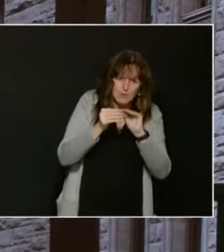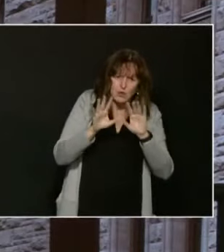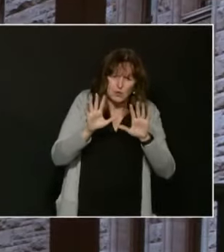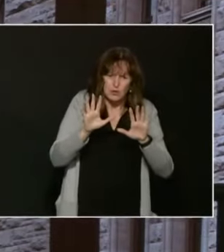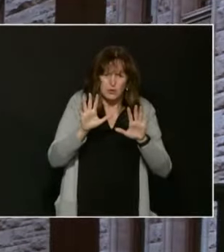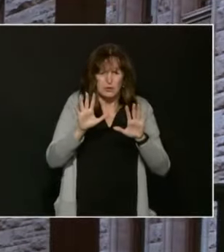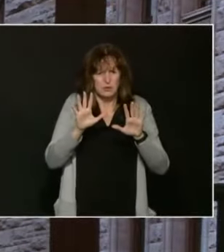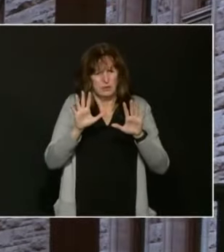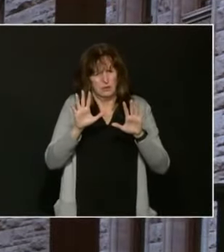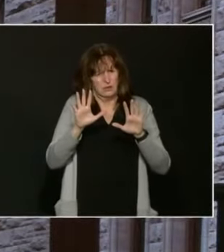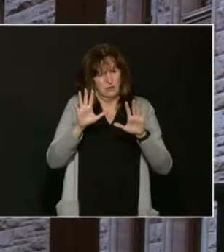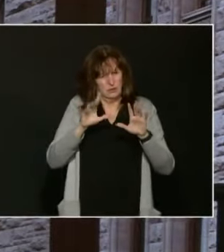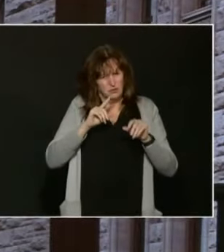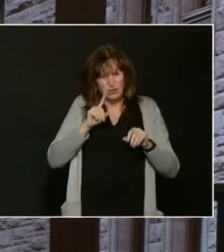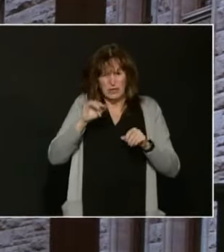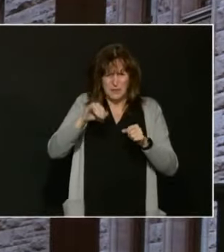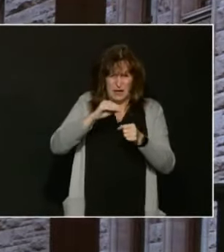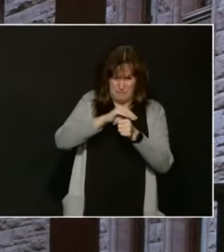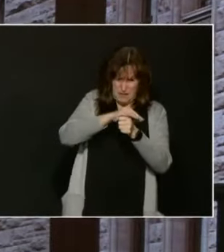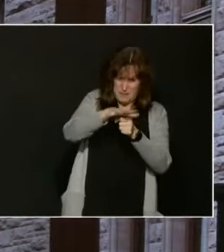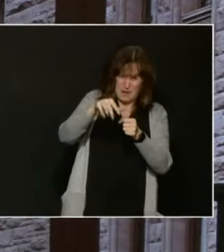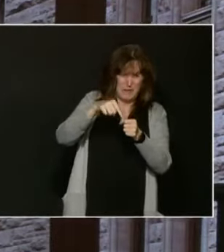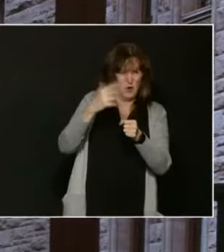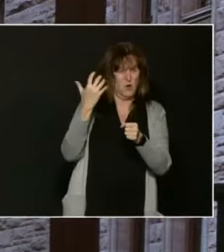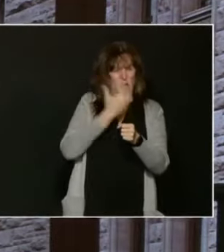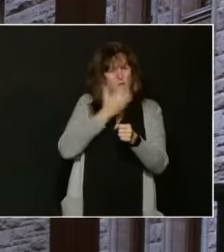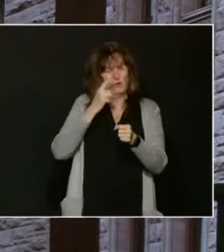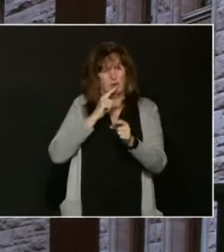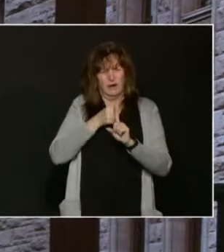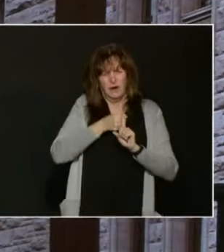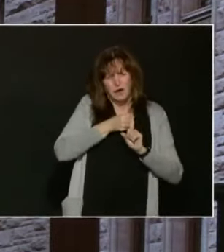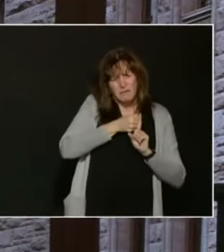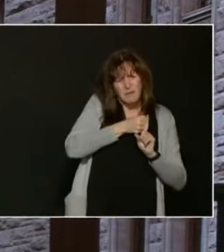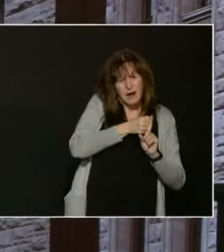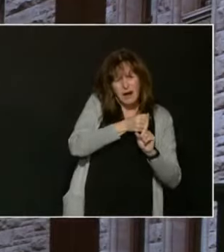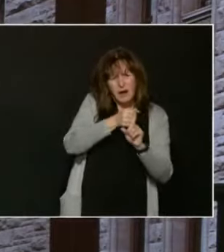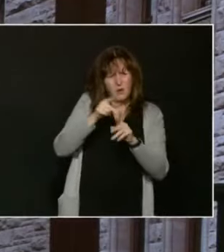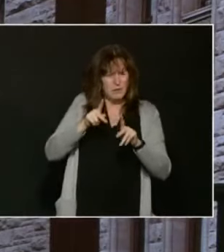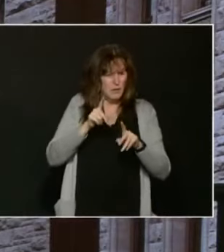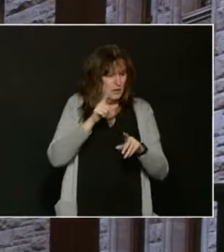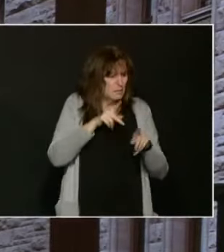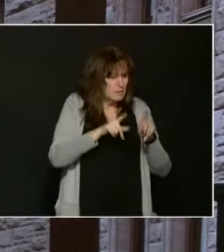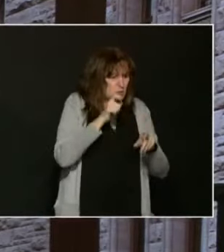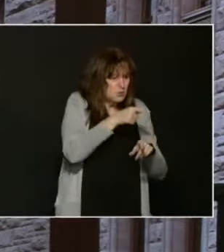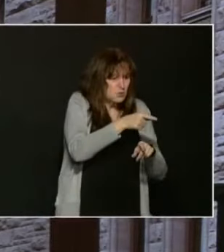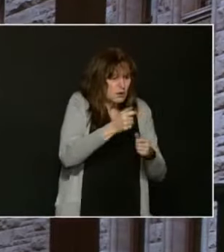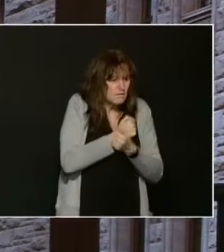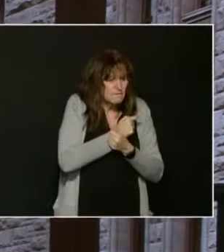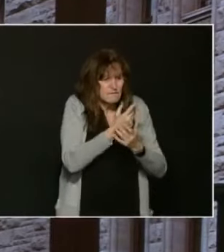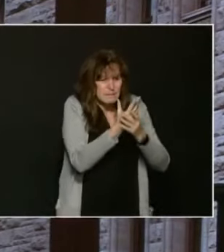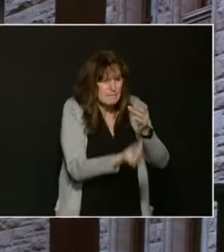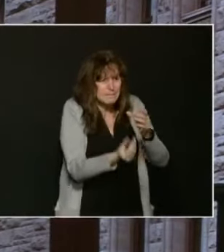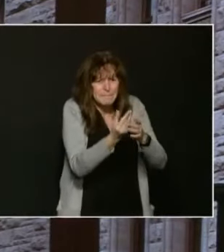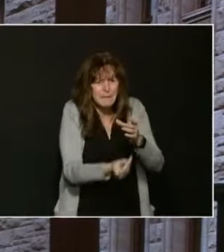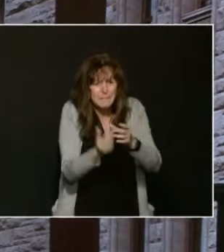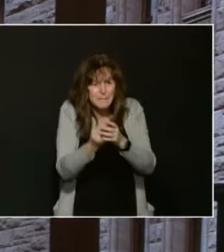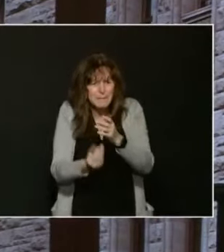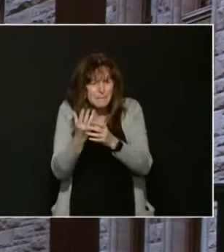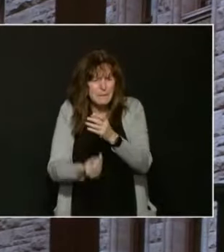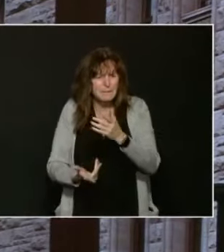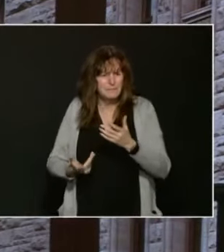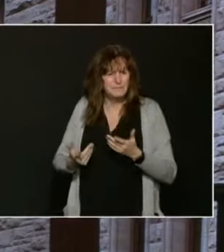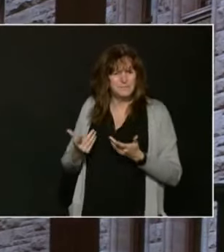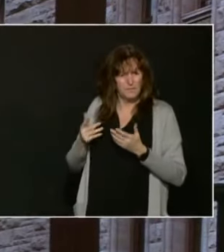real thing. It has real impacts. That's why it's global. And in different countries, it's having immense amount of impact in various